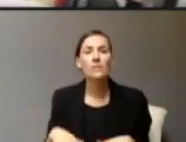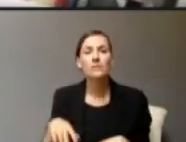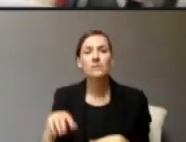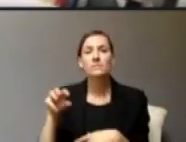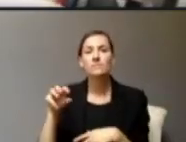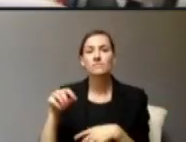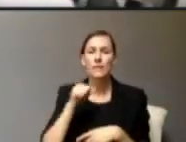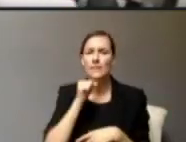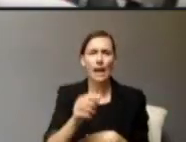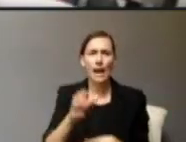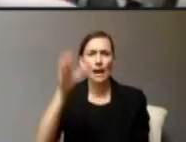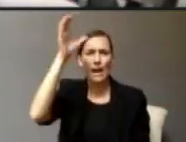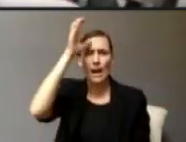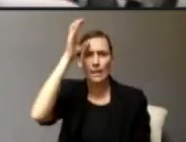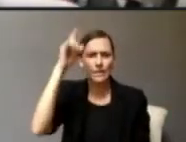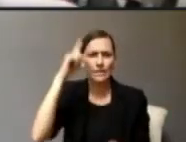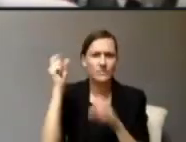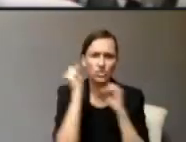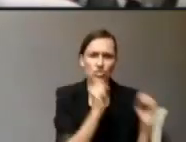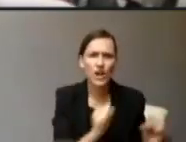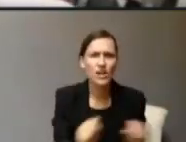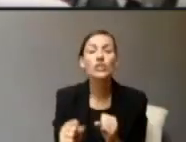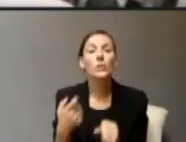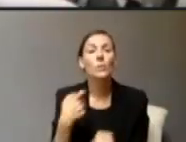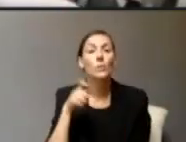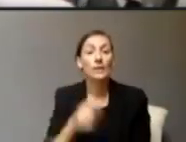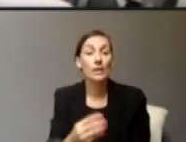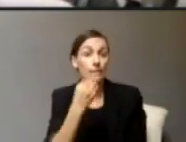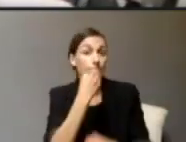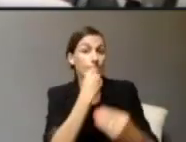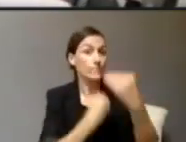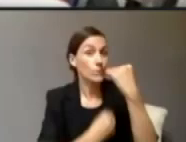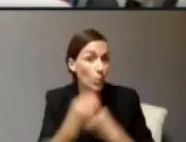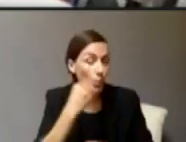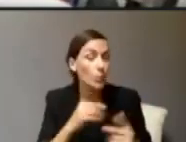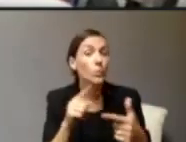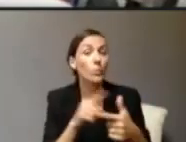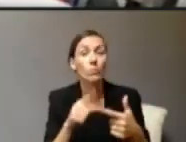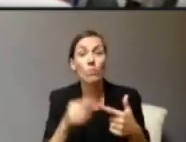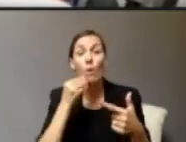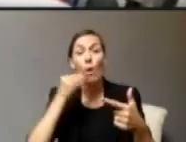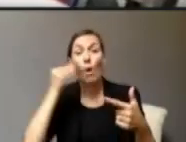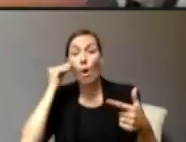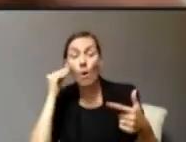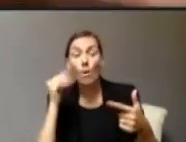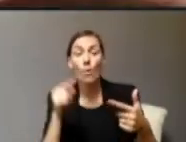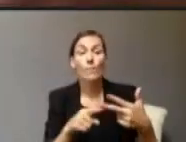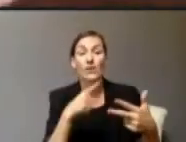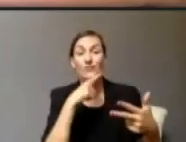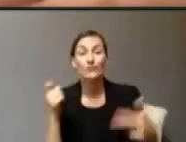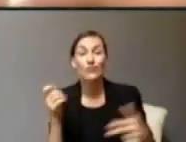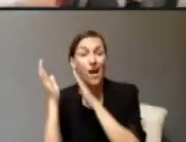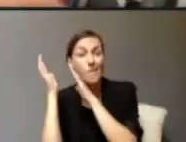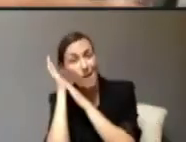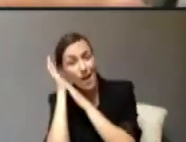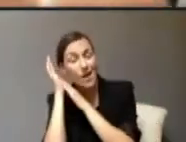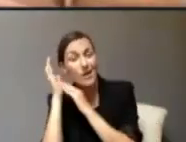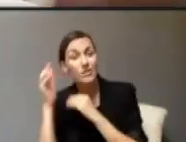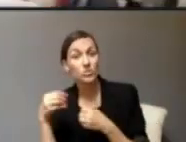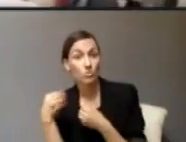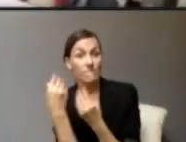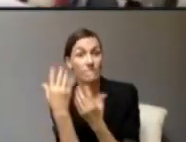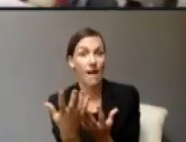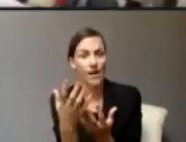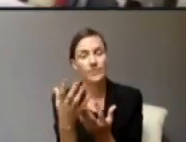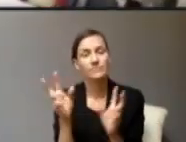cognitive strategies. We need food, we need a roof over our head, we need dry bed to sleep in, and you provide those means,